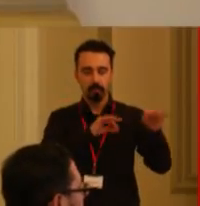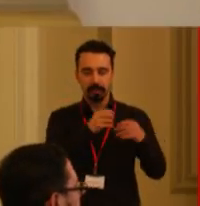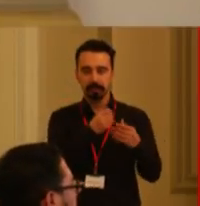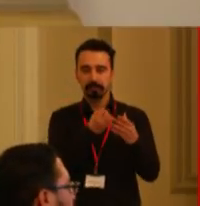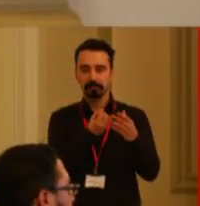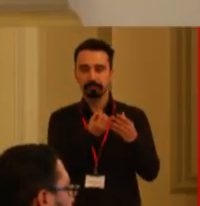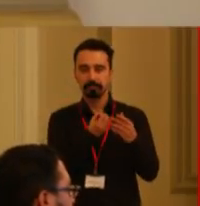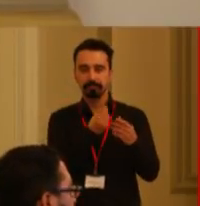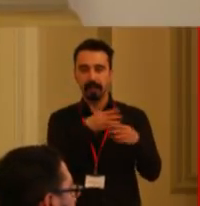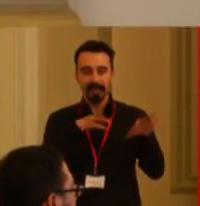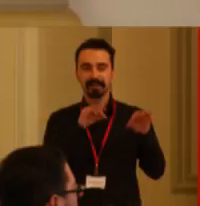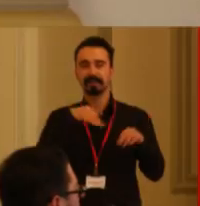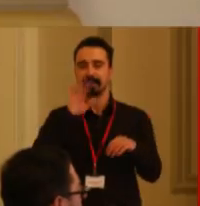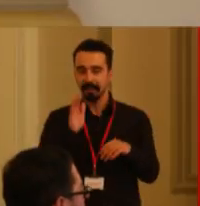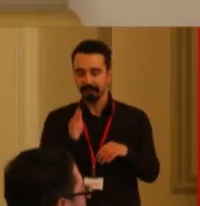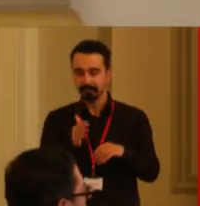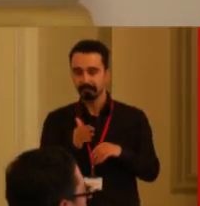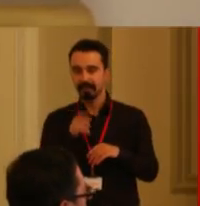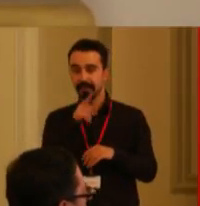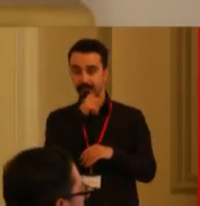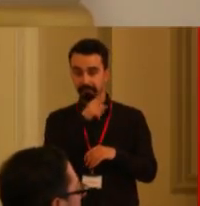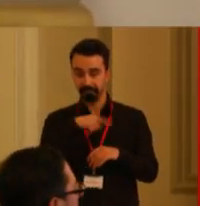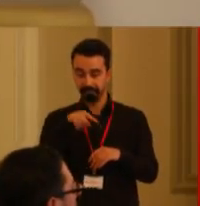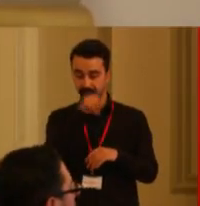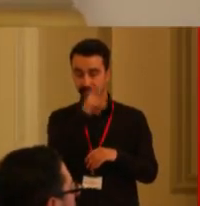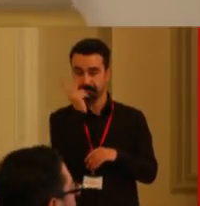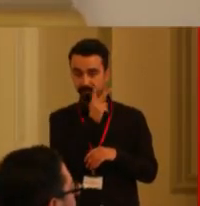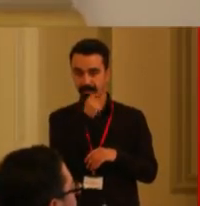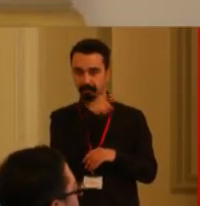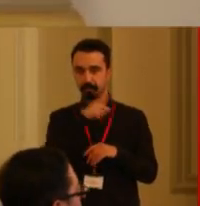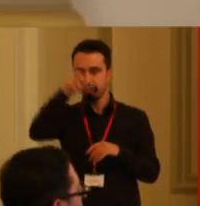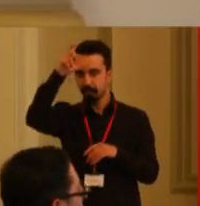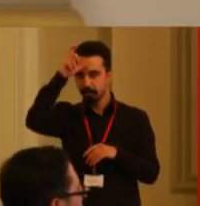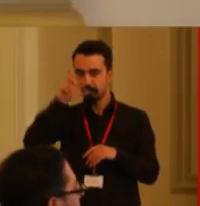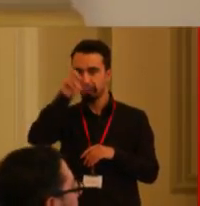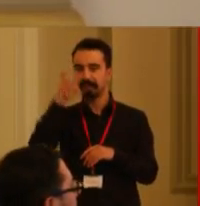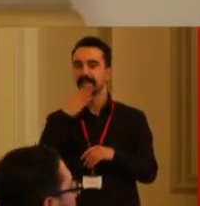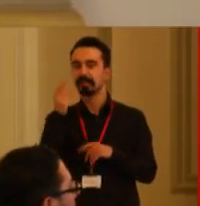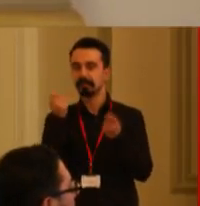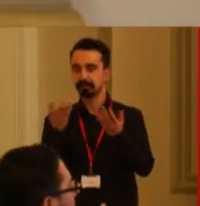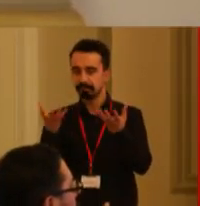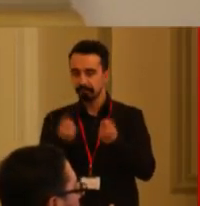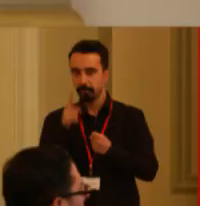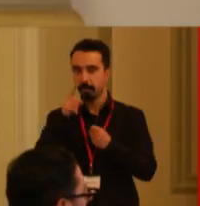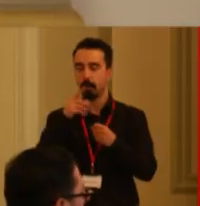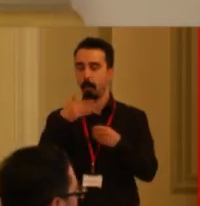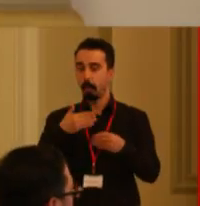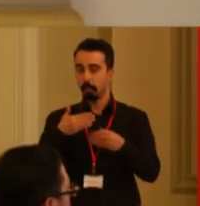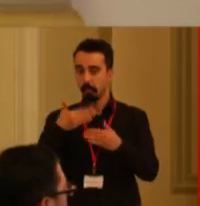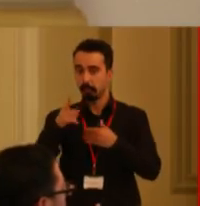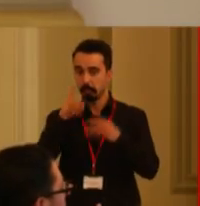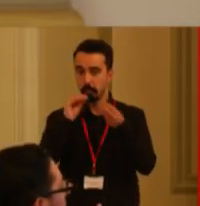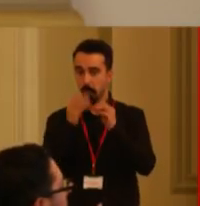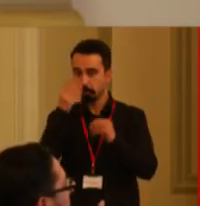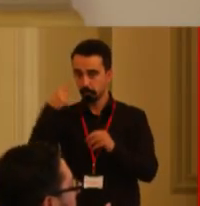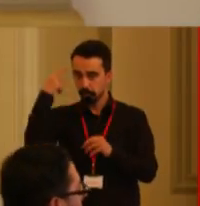fail. Like nobody, it seems, is ready to recruit engineers who come out of these social programs. Do you believe